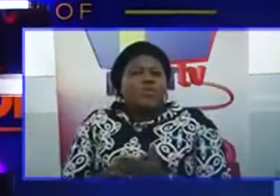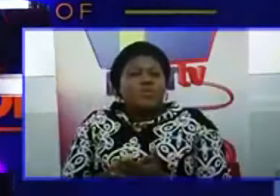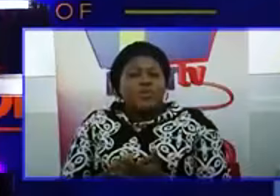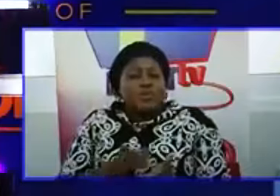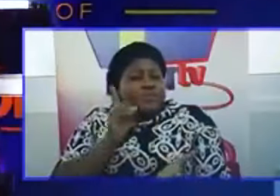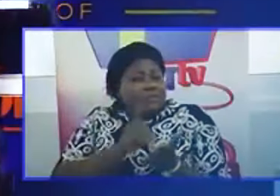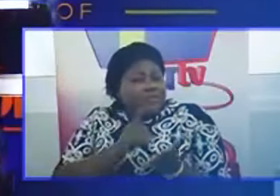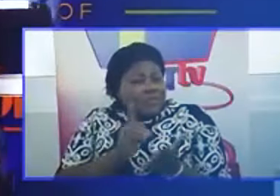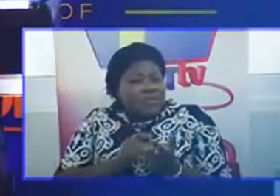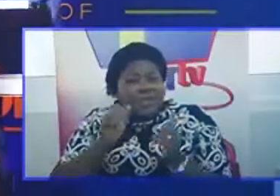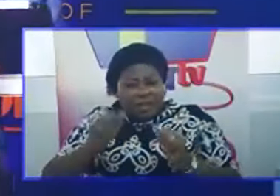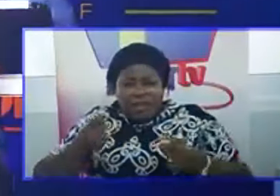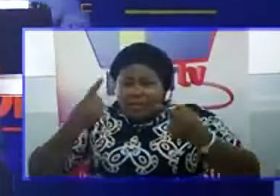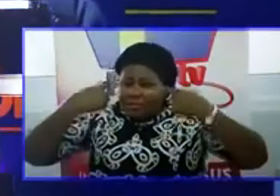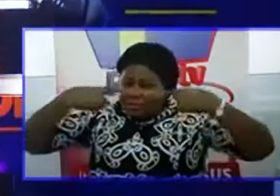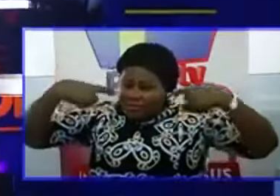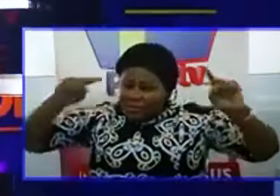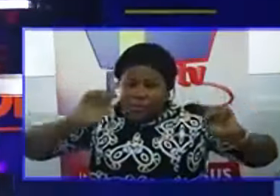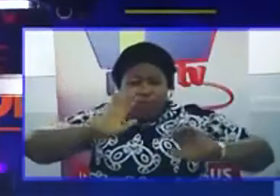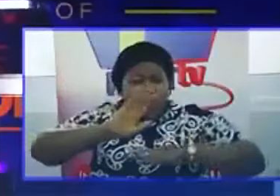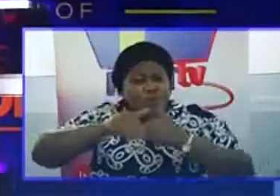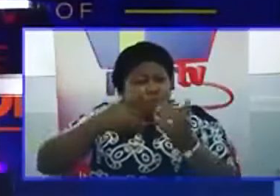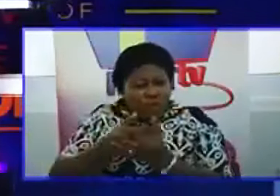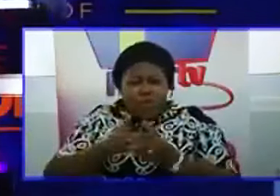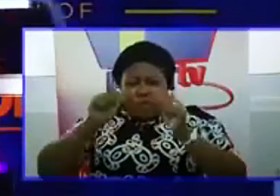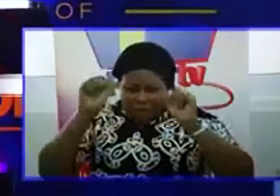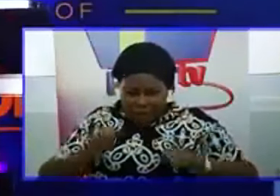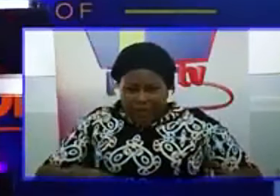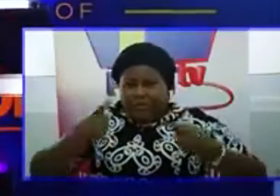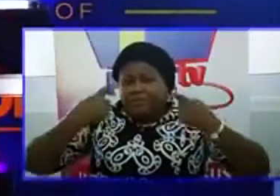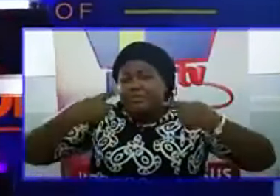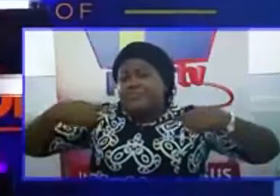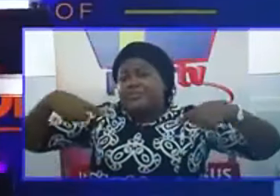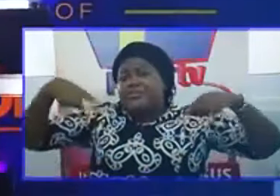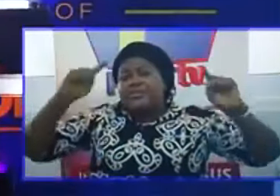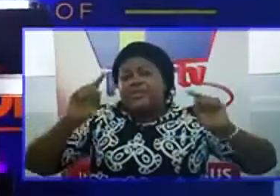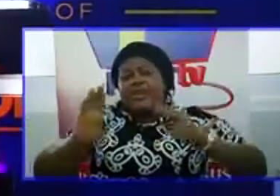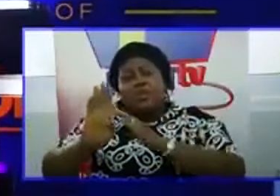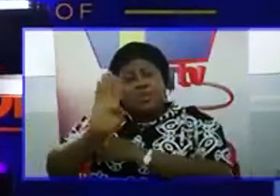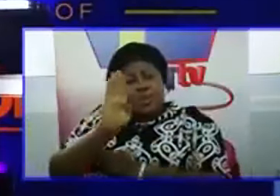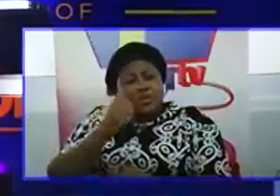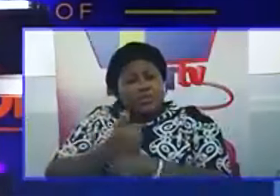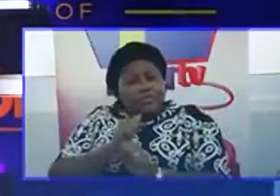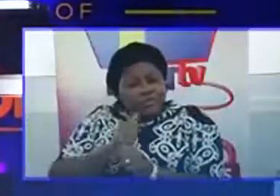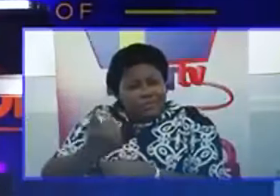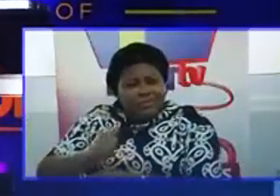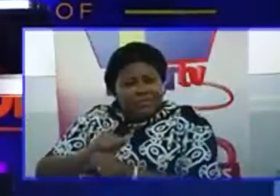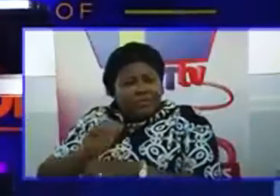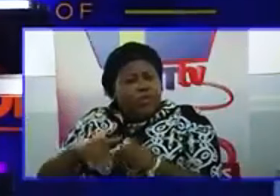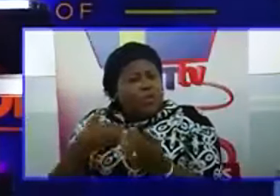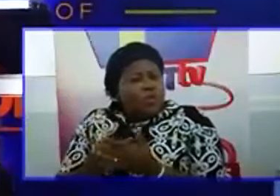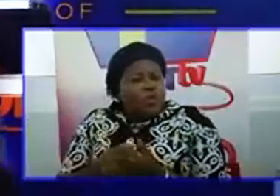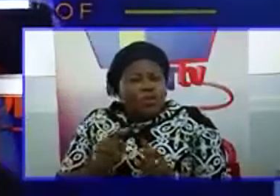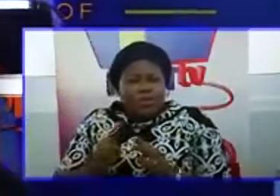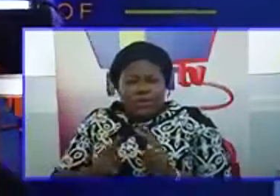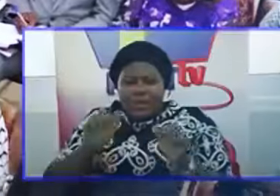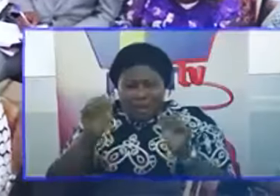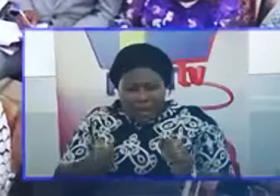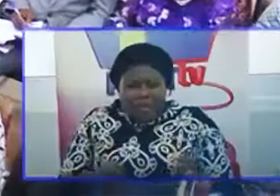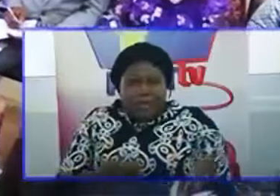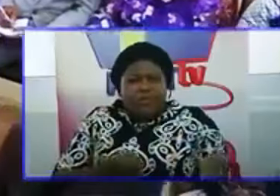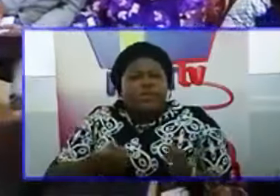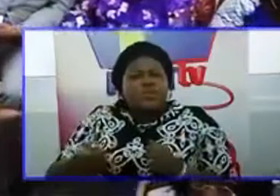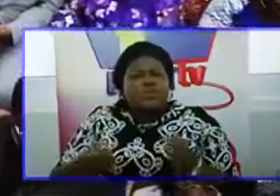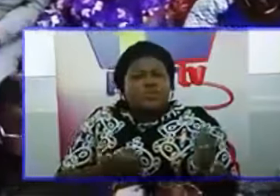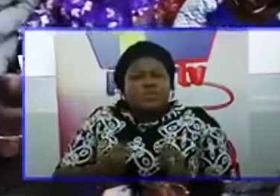succeed. All of us can succeed. God has made all this so that we will be able to manage his world. So that one